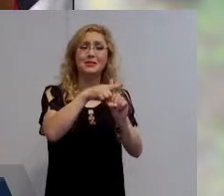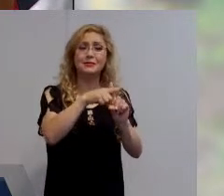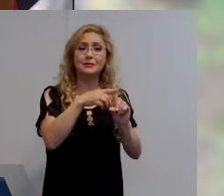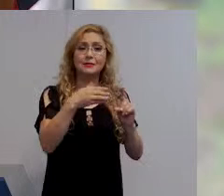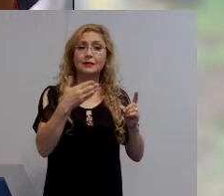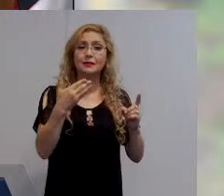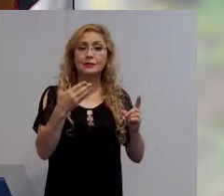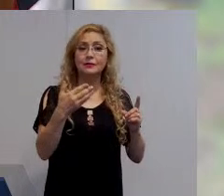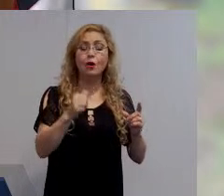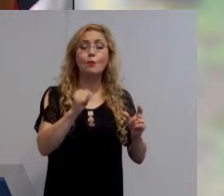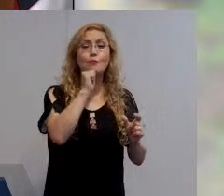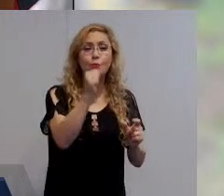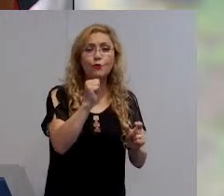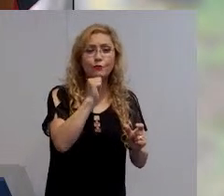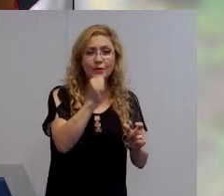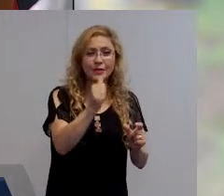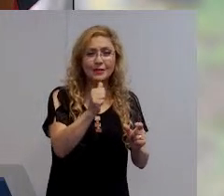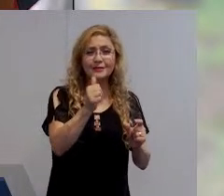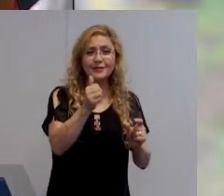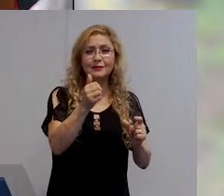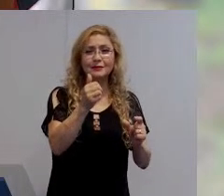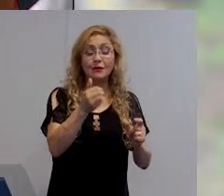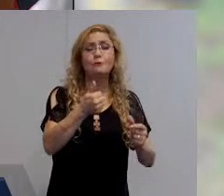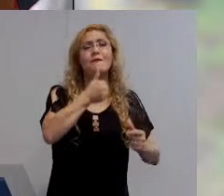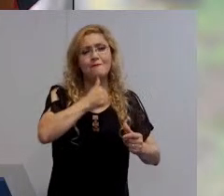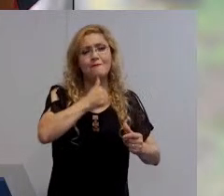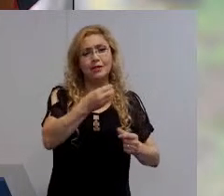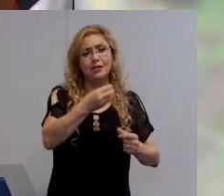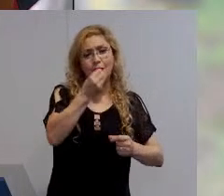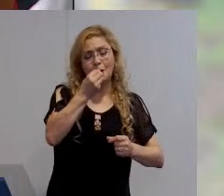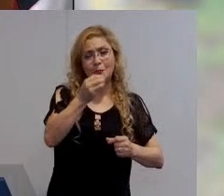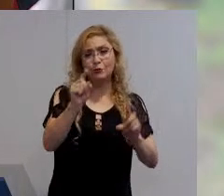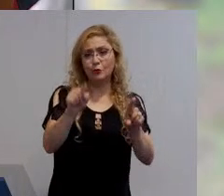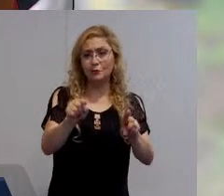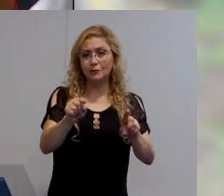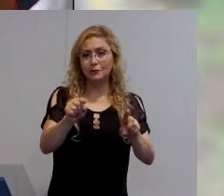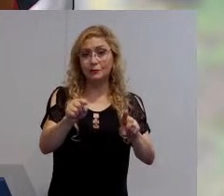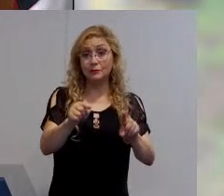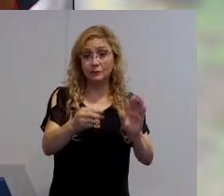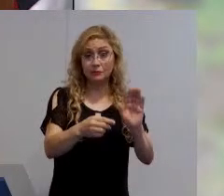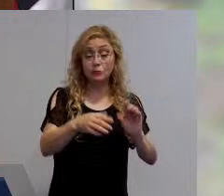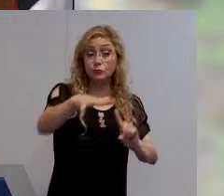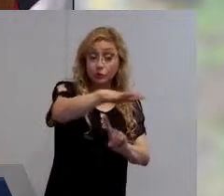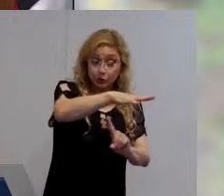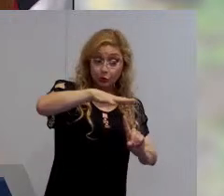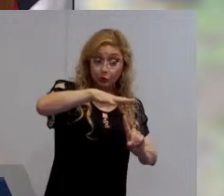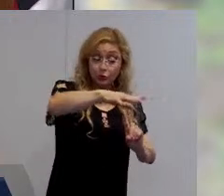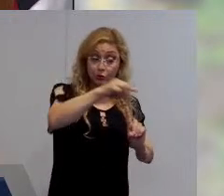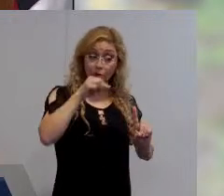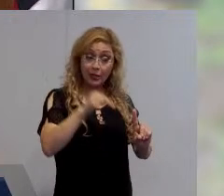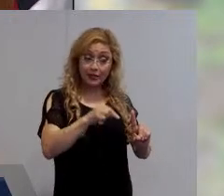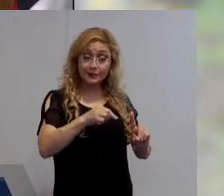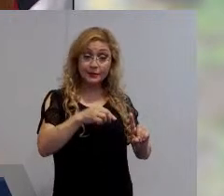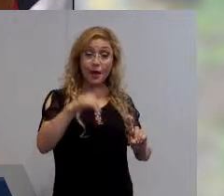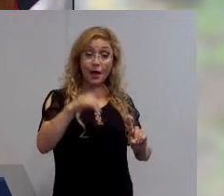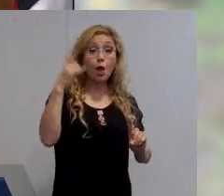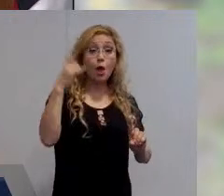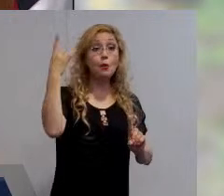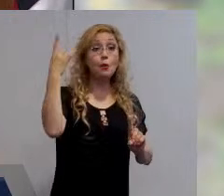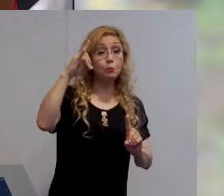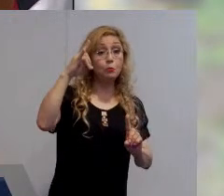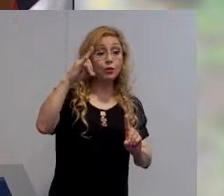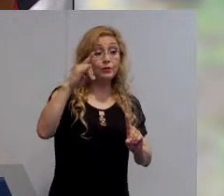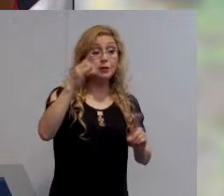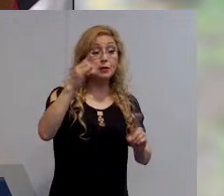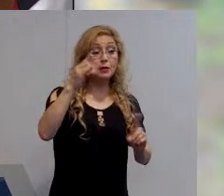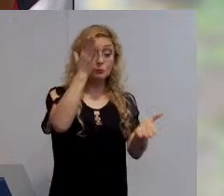affected by poverty and vulnerability, respectively. Before this, our country has taken